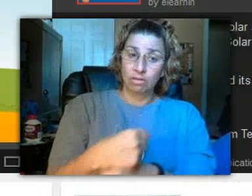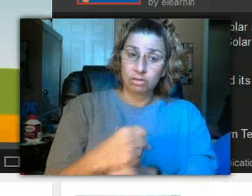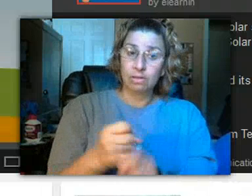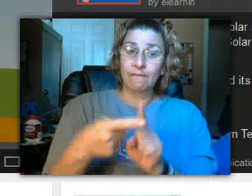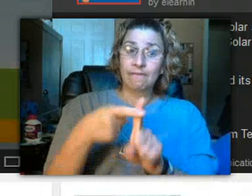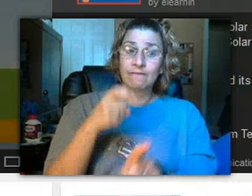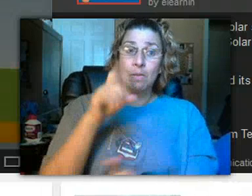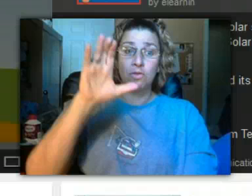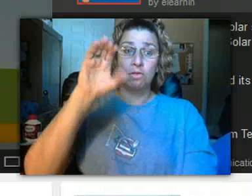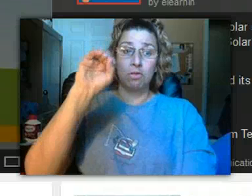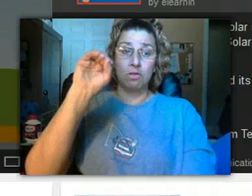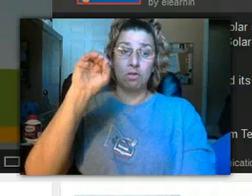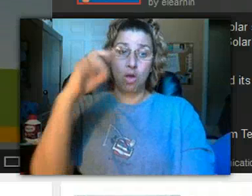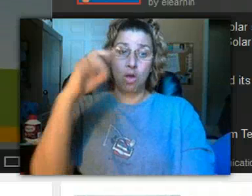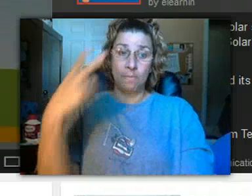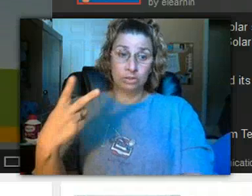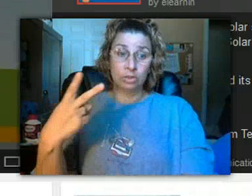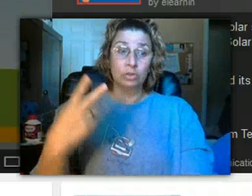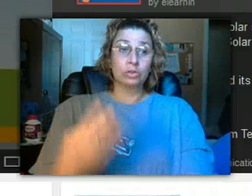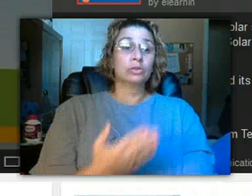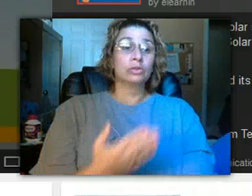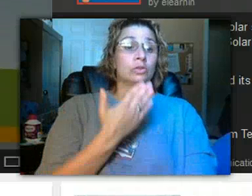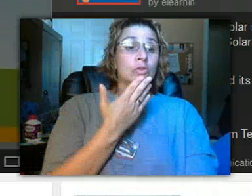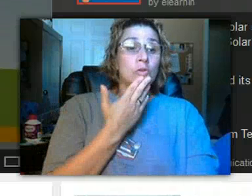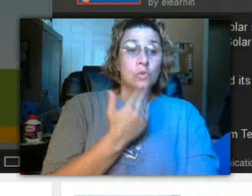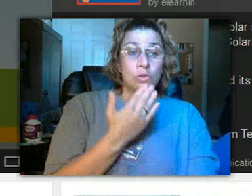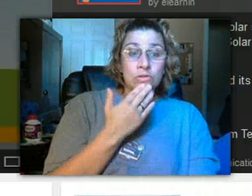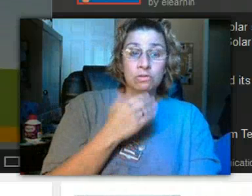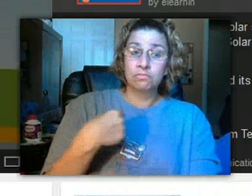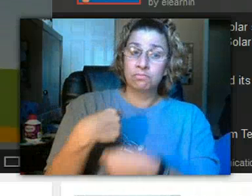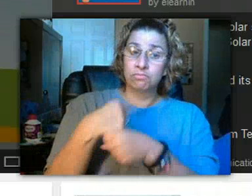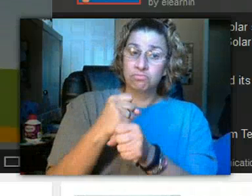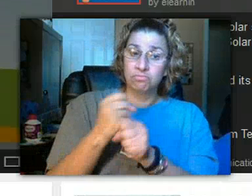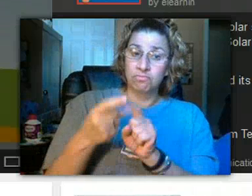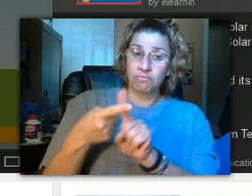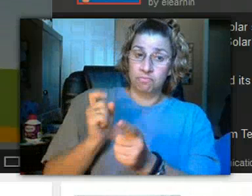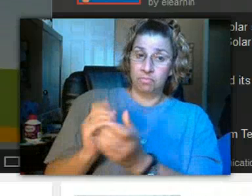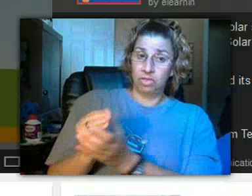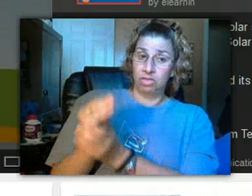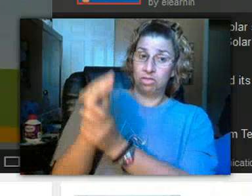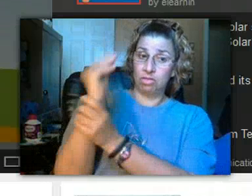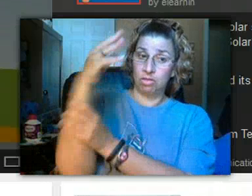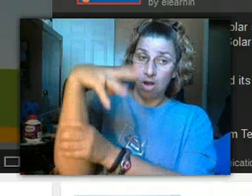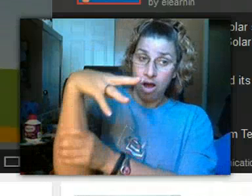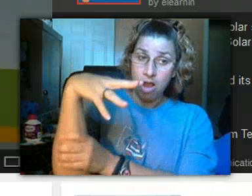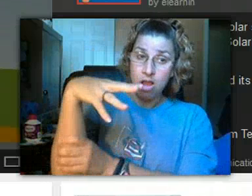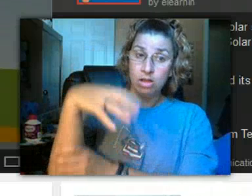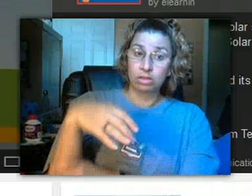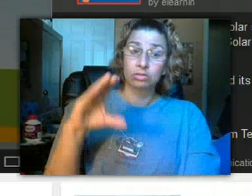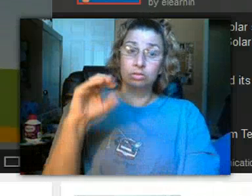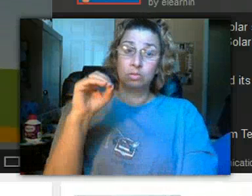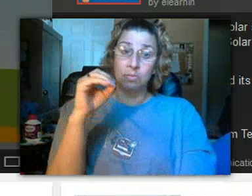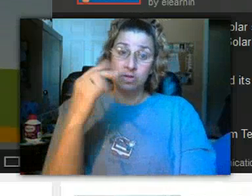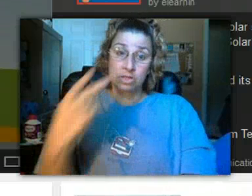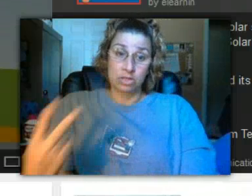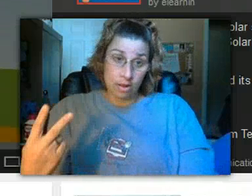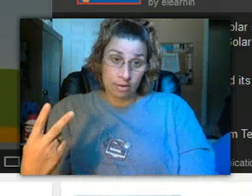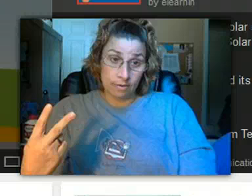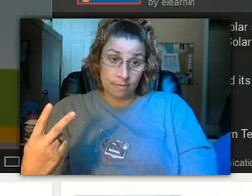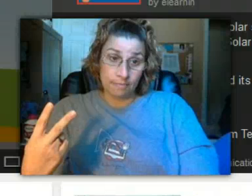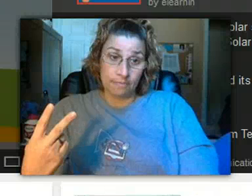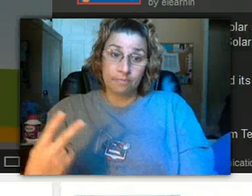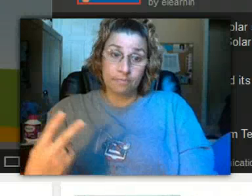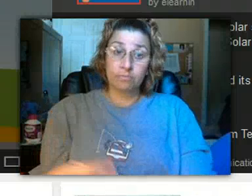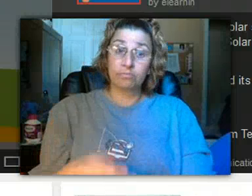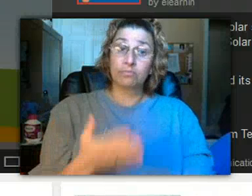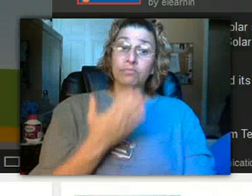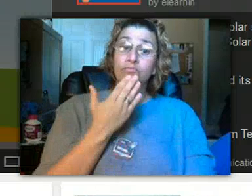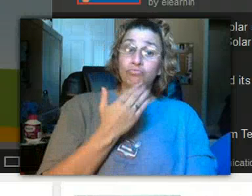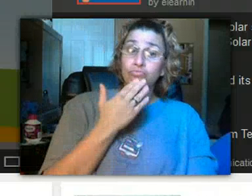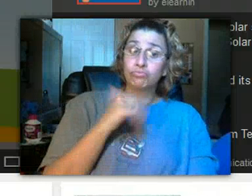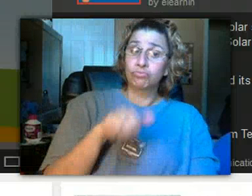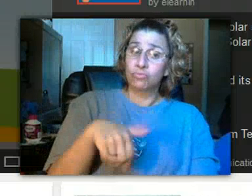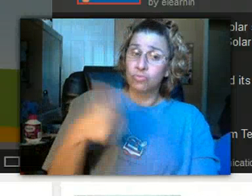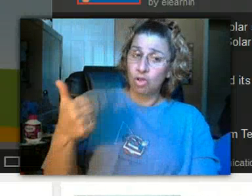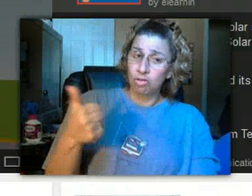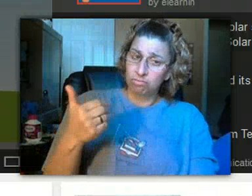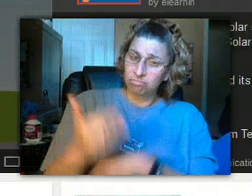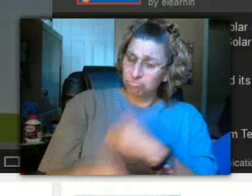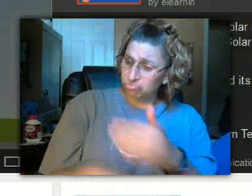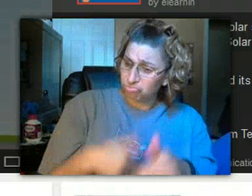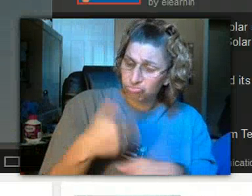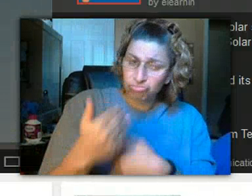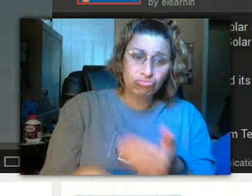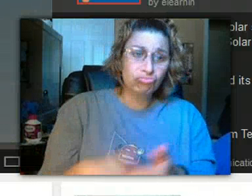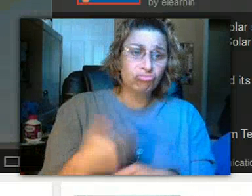water. Glucose is used by the plants for their growth. Some of the glucose is used immediately, and the